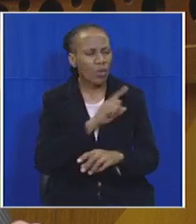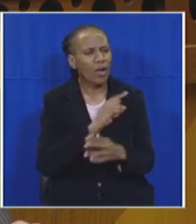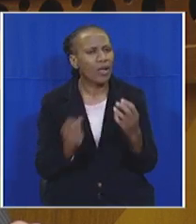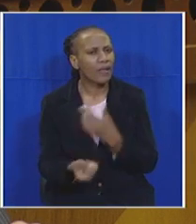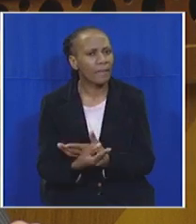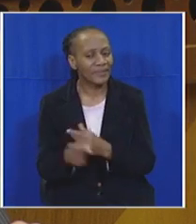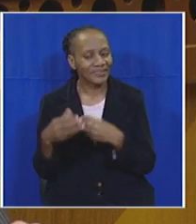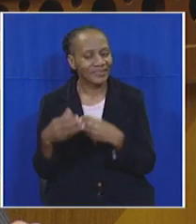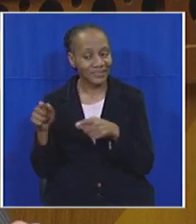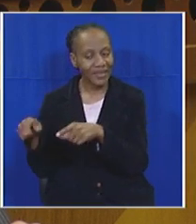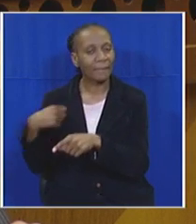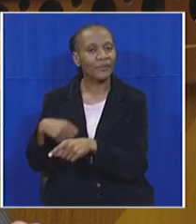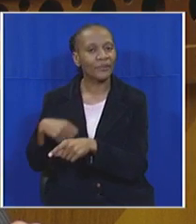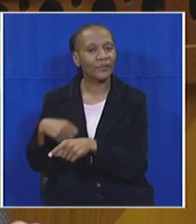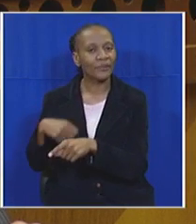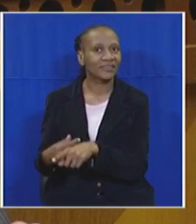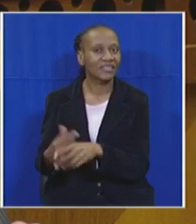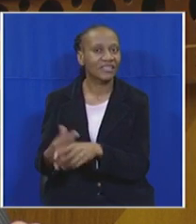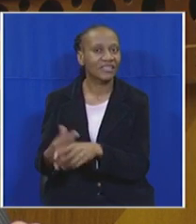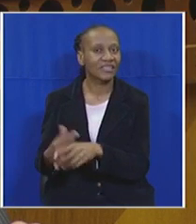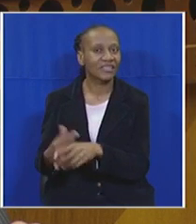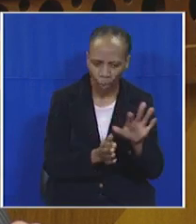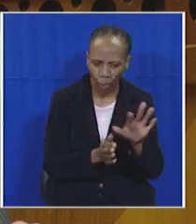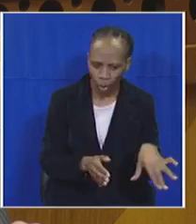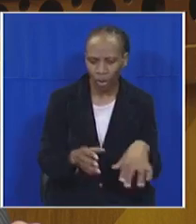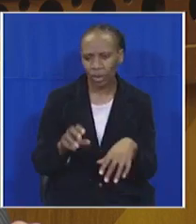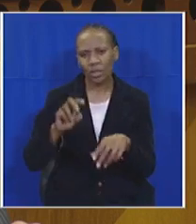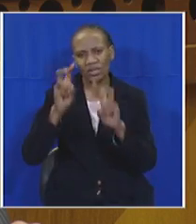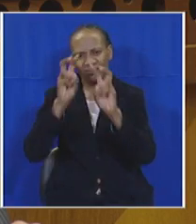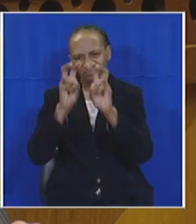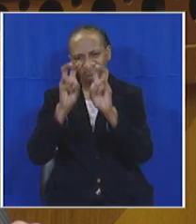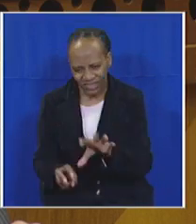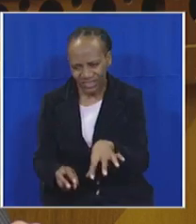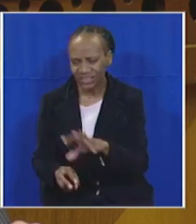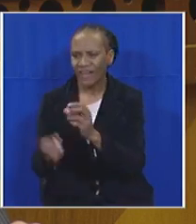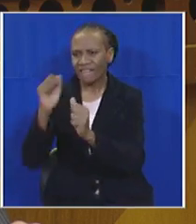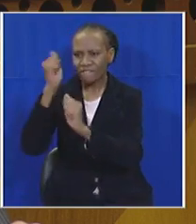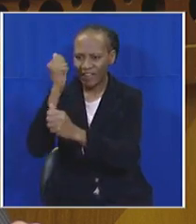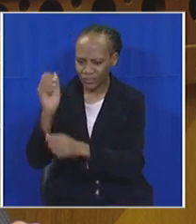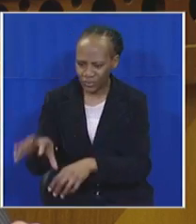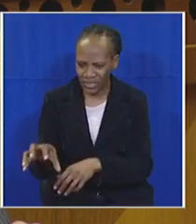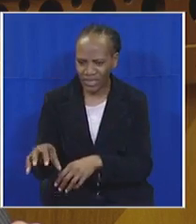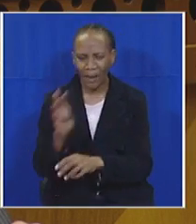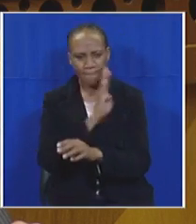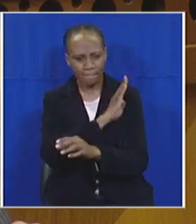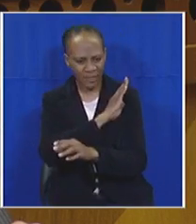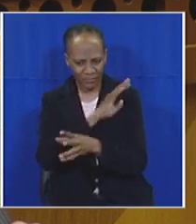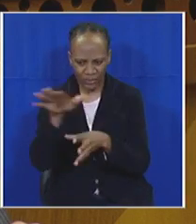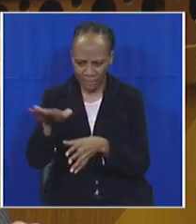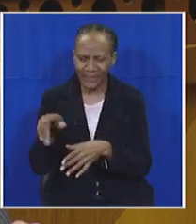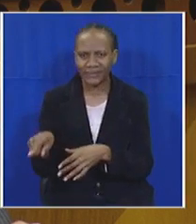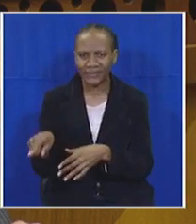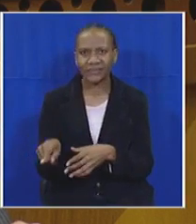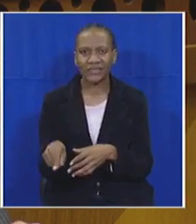a municipality. From a school to a power station, from a factory to a military base, from